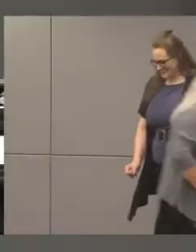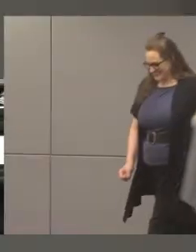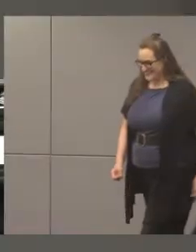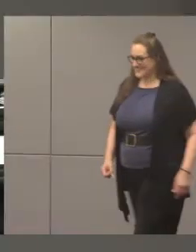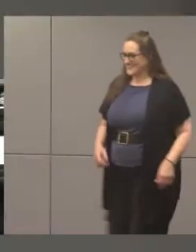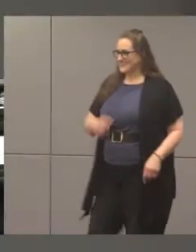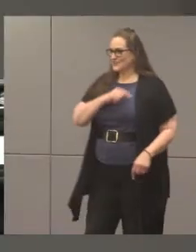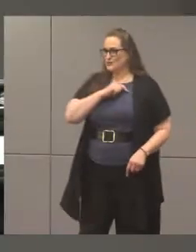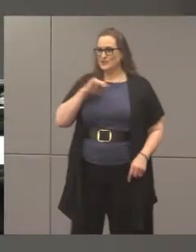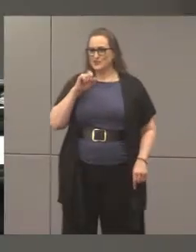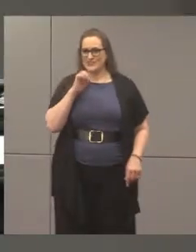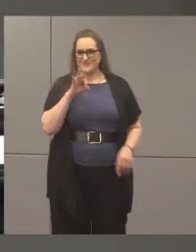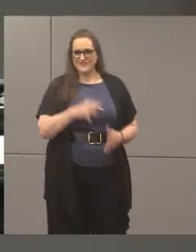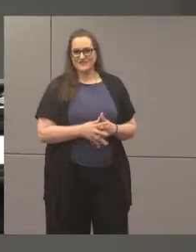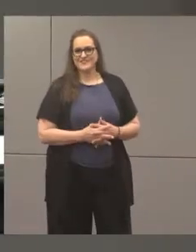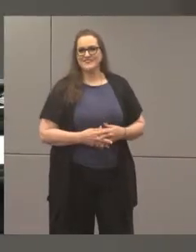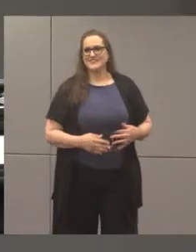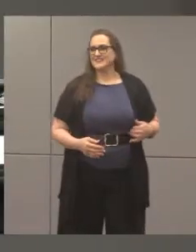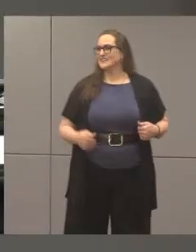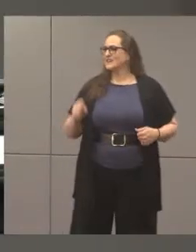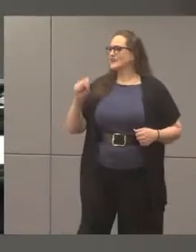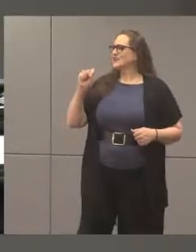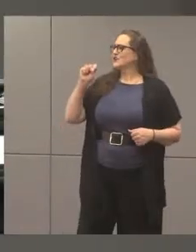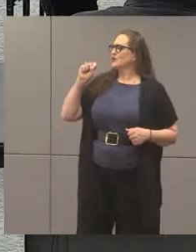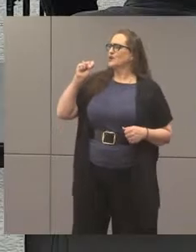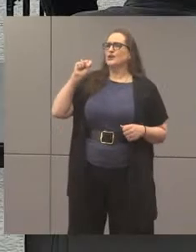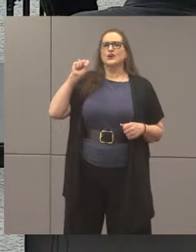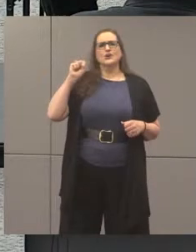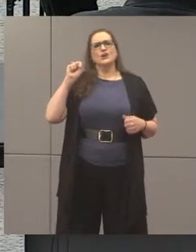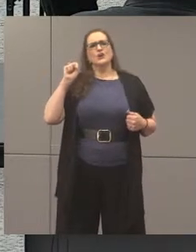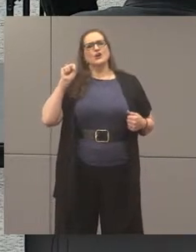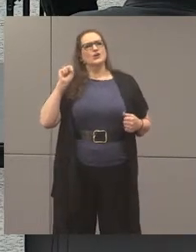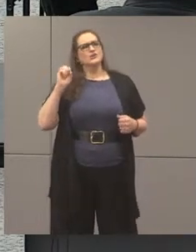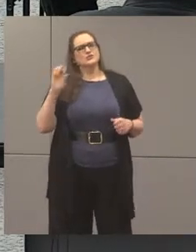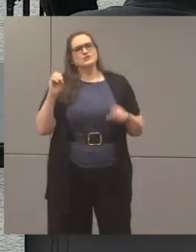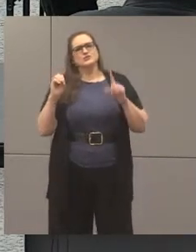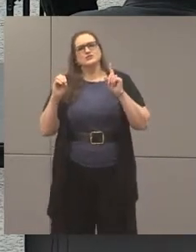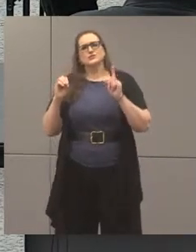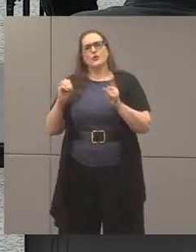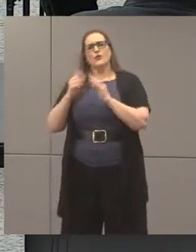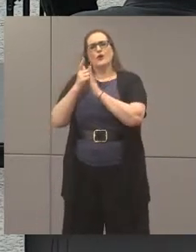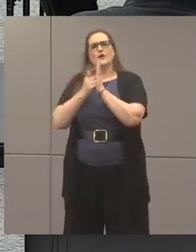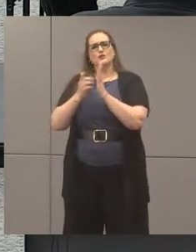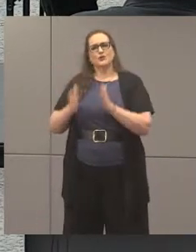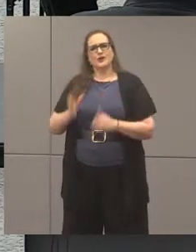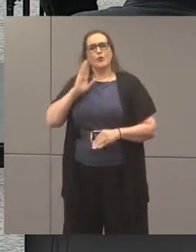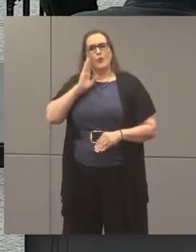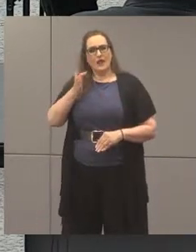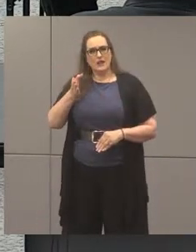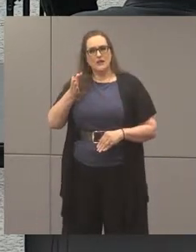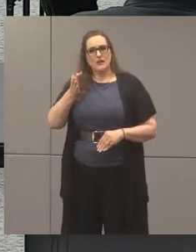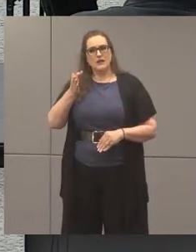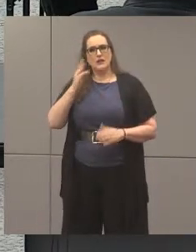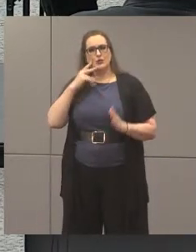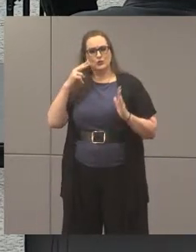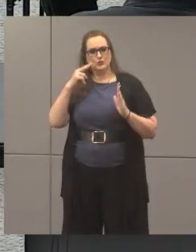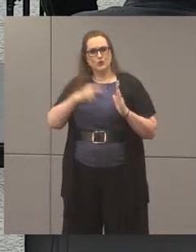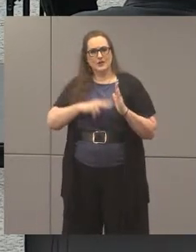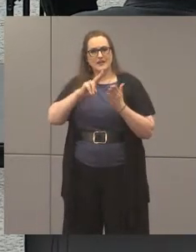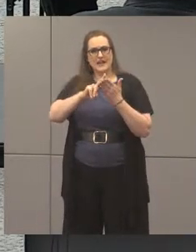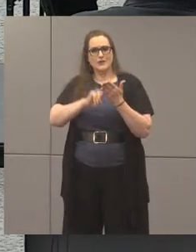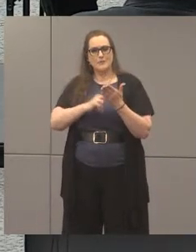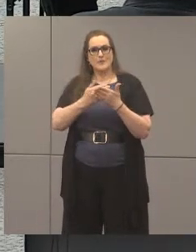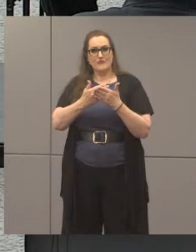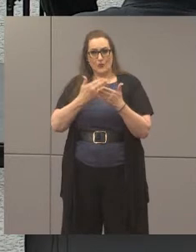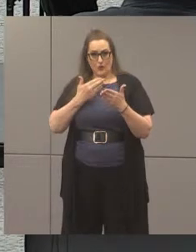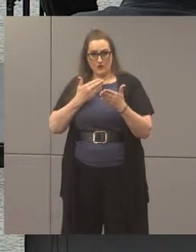Trustee Jeff. So the attorney will look at the contract before